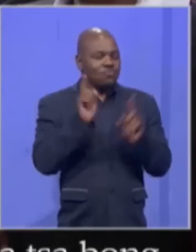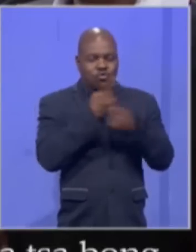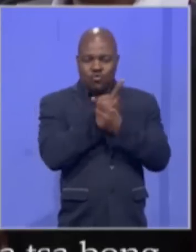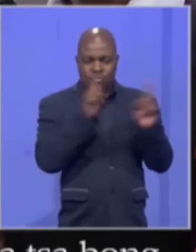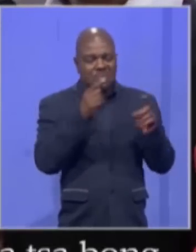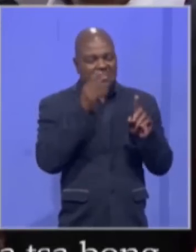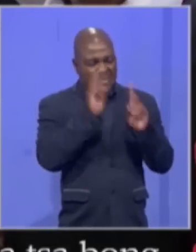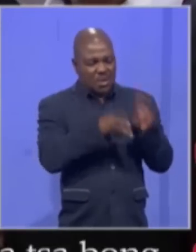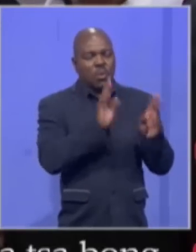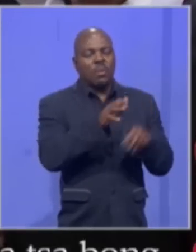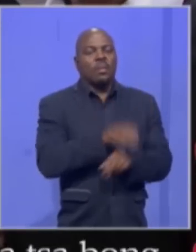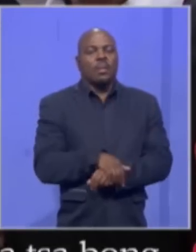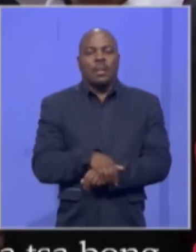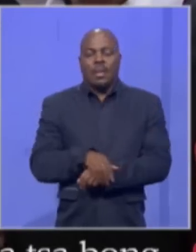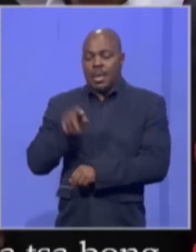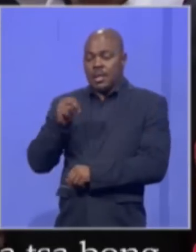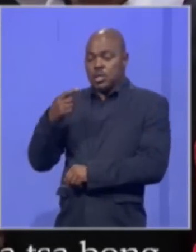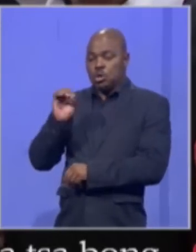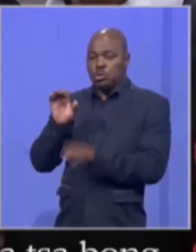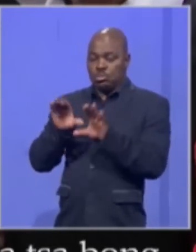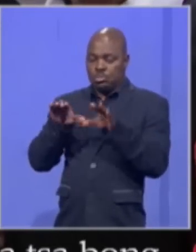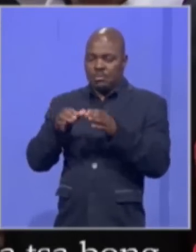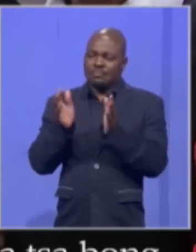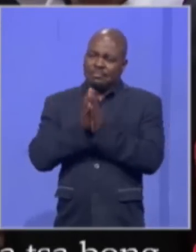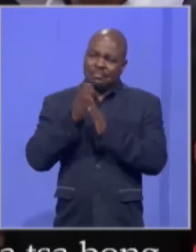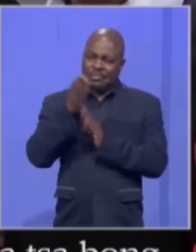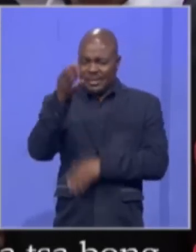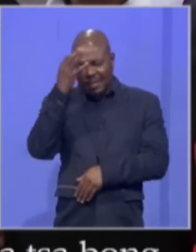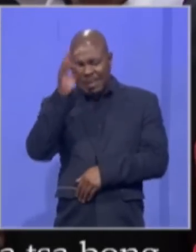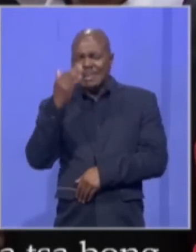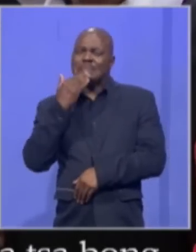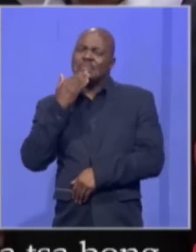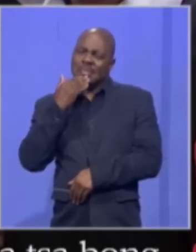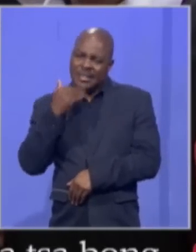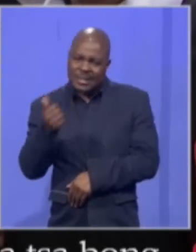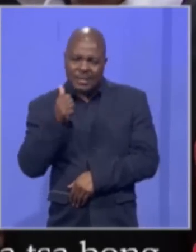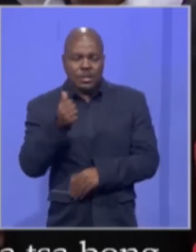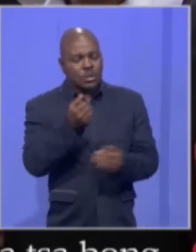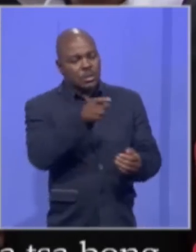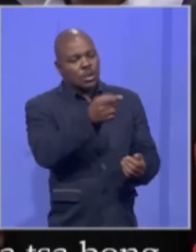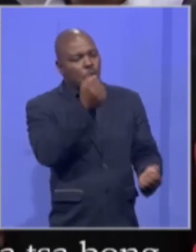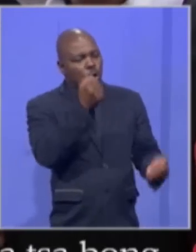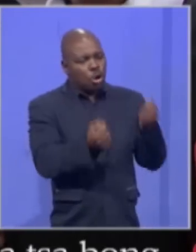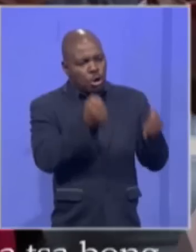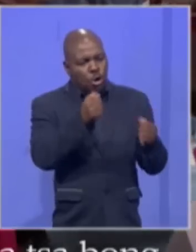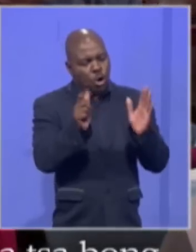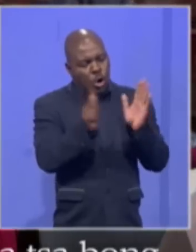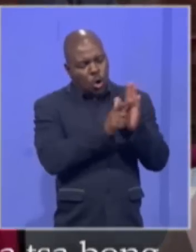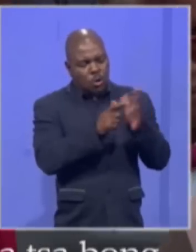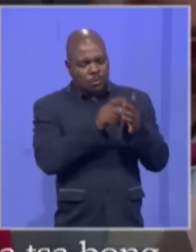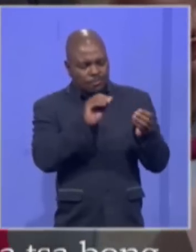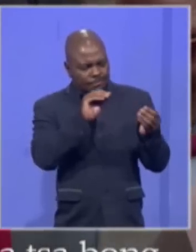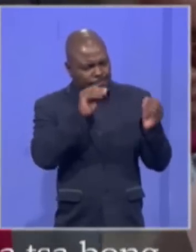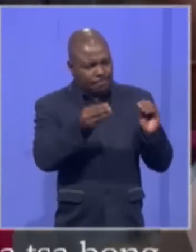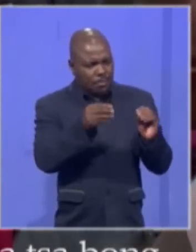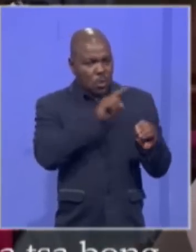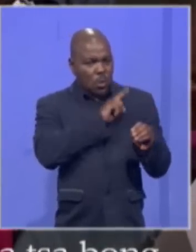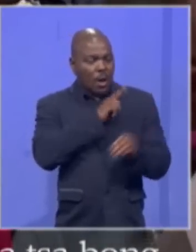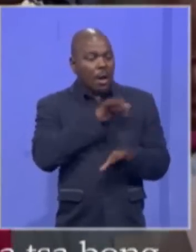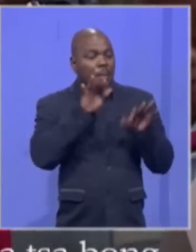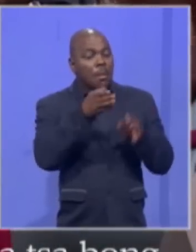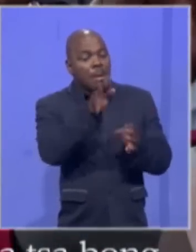o iseng wa mmuso o entse kgoeletso mmuso re o matlafatse melao ya tsamaiso ya ditjhankane e le ho thibela batshwaruwa ho sebedisa